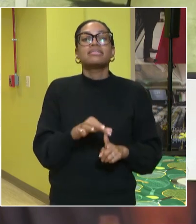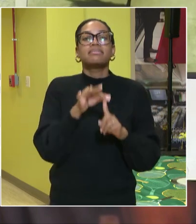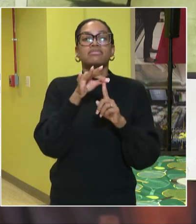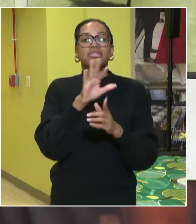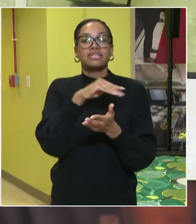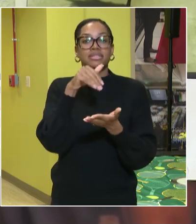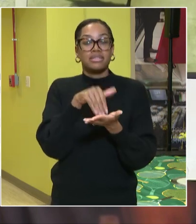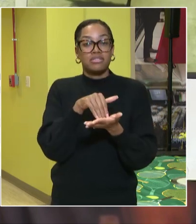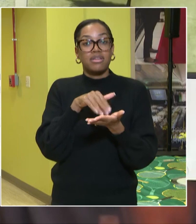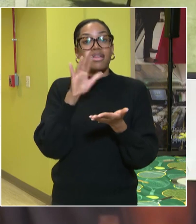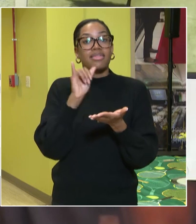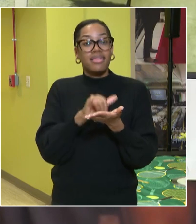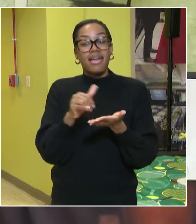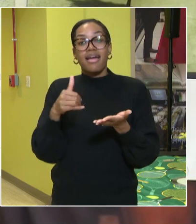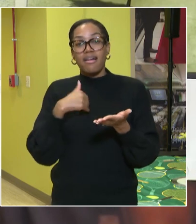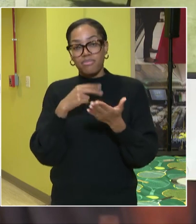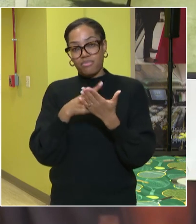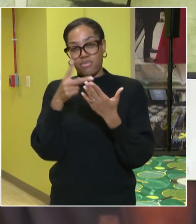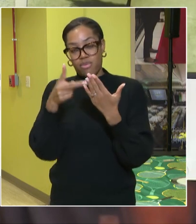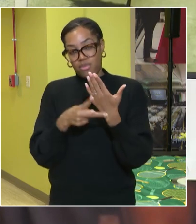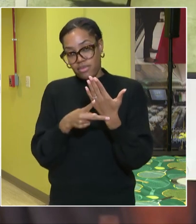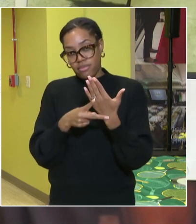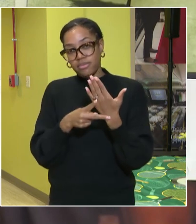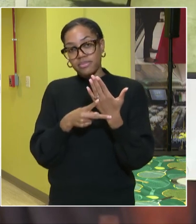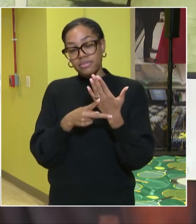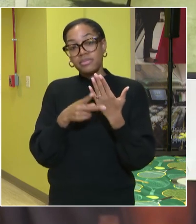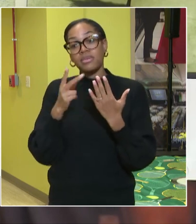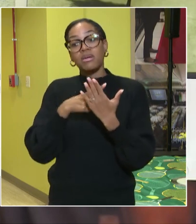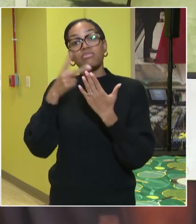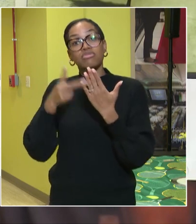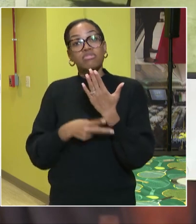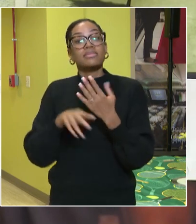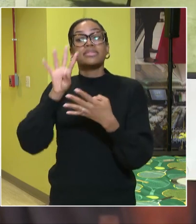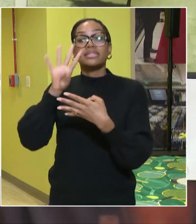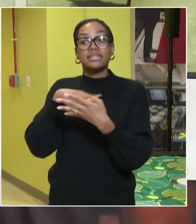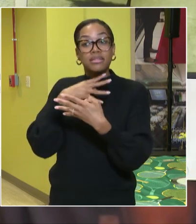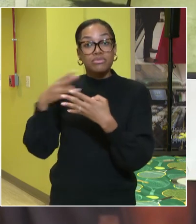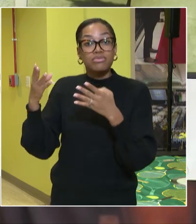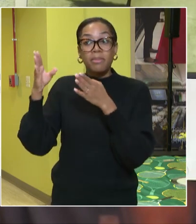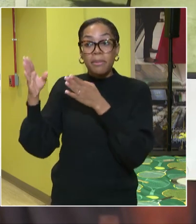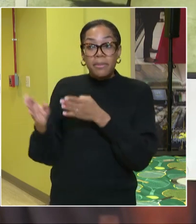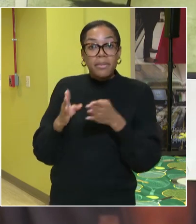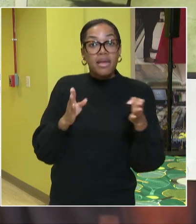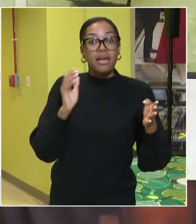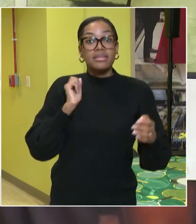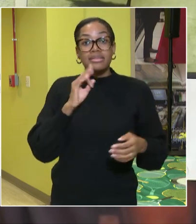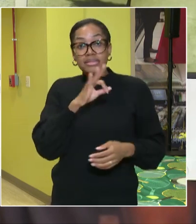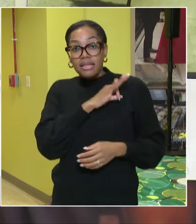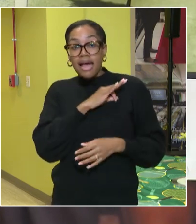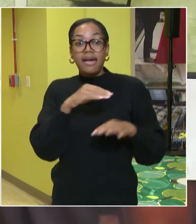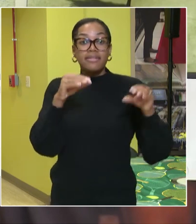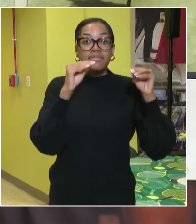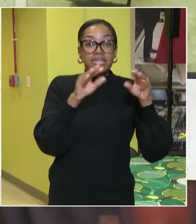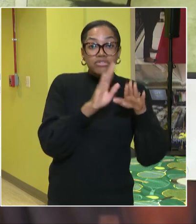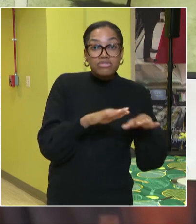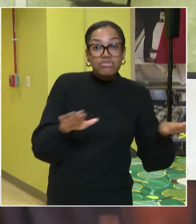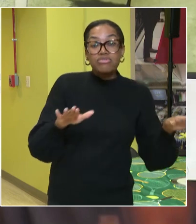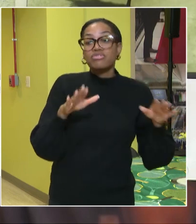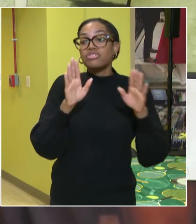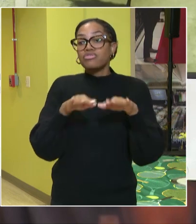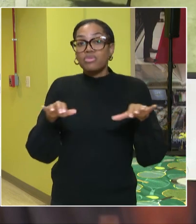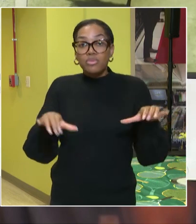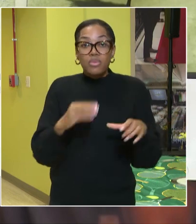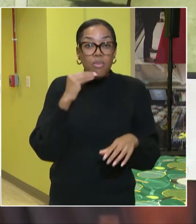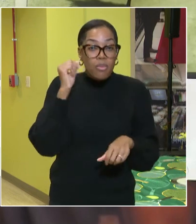center that has programs that are scheduled and staff that teach kids and do their homework. And